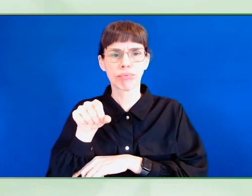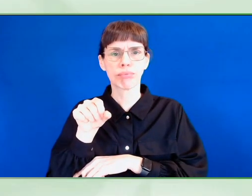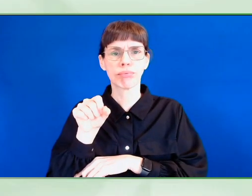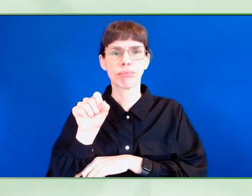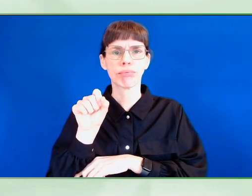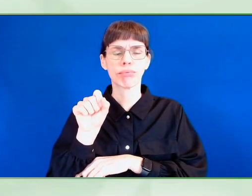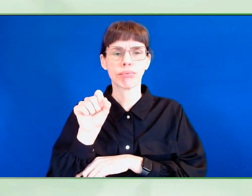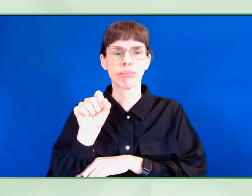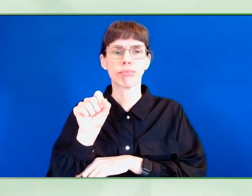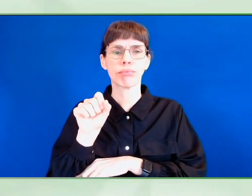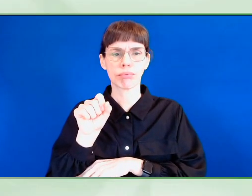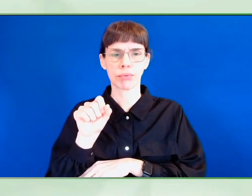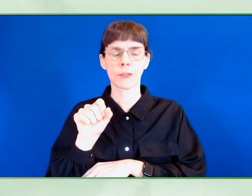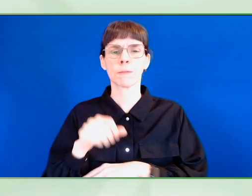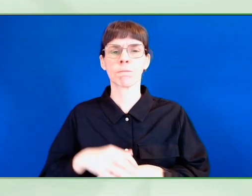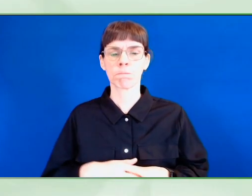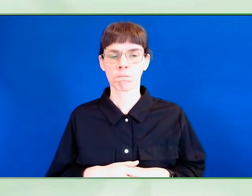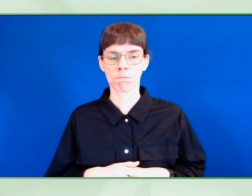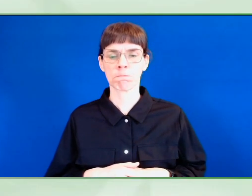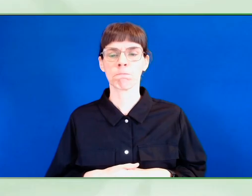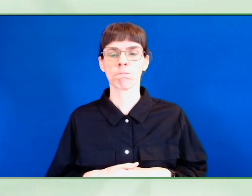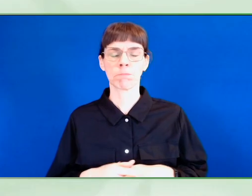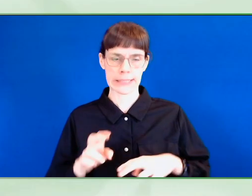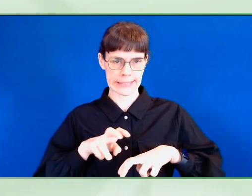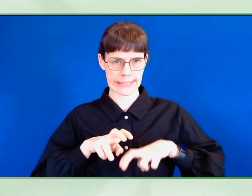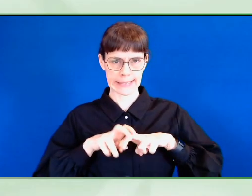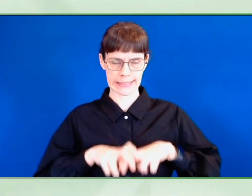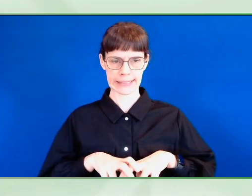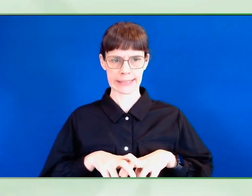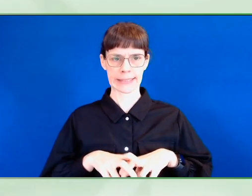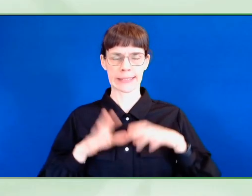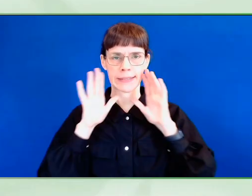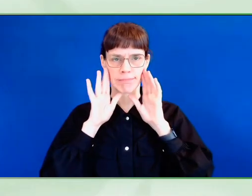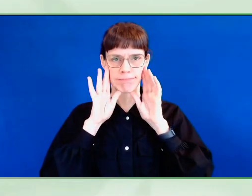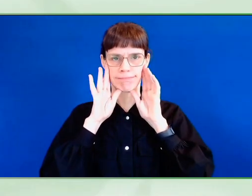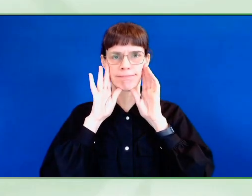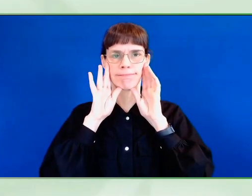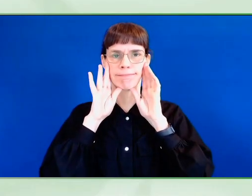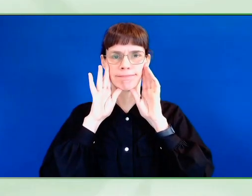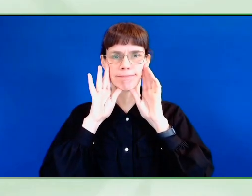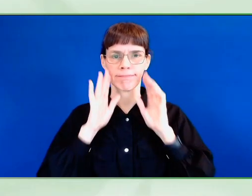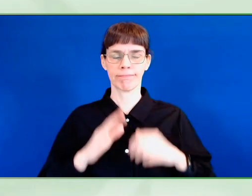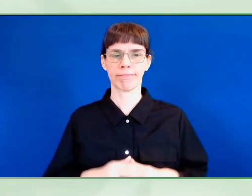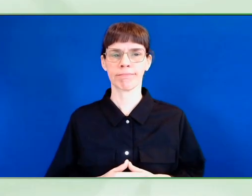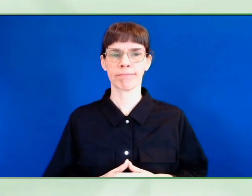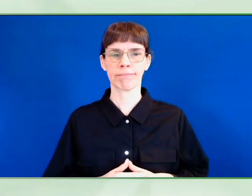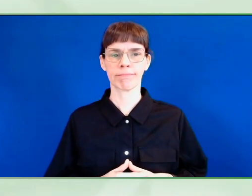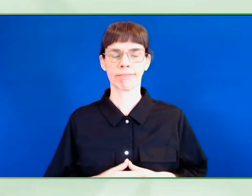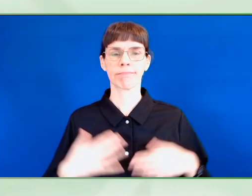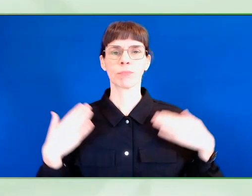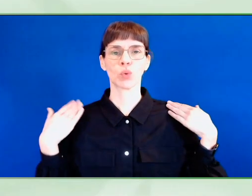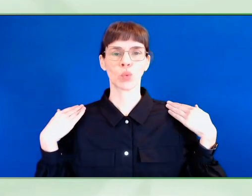good. Again, coming to your seated neutral position, top of the head reaching up towards the ceiling and shoulders down from